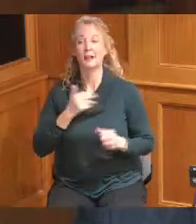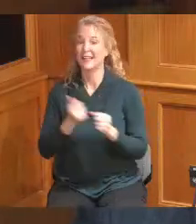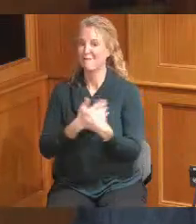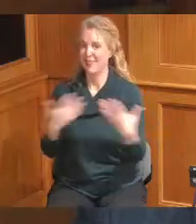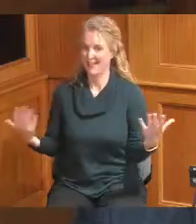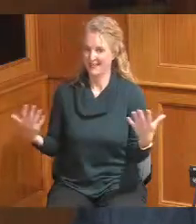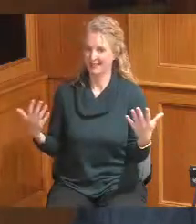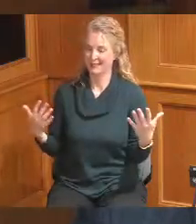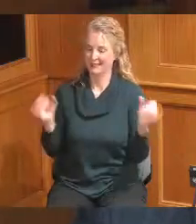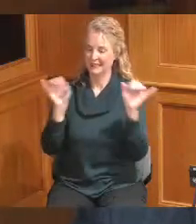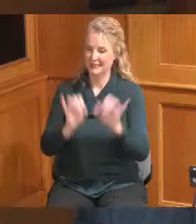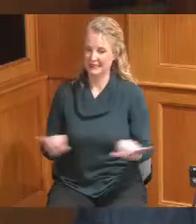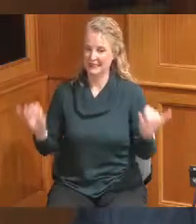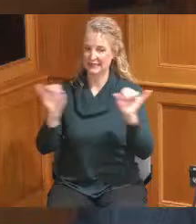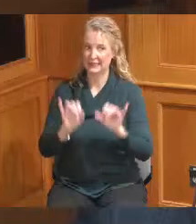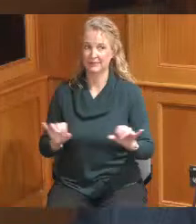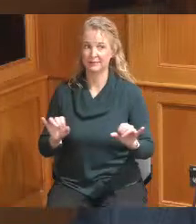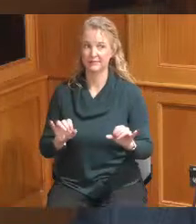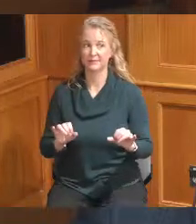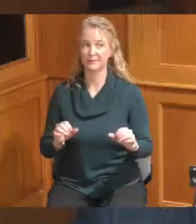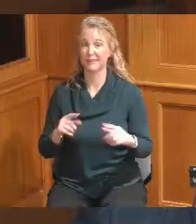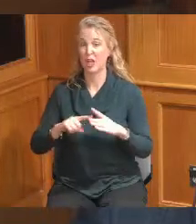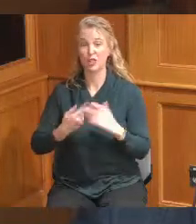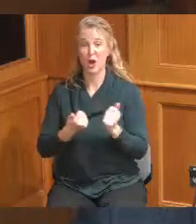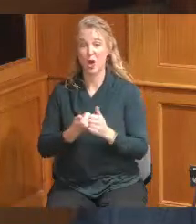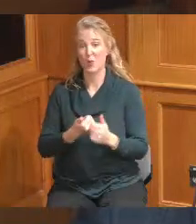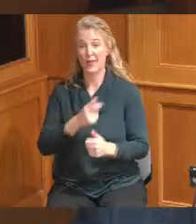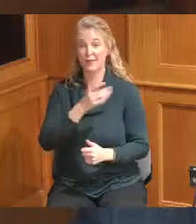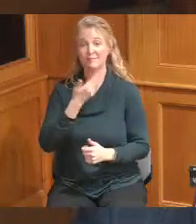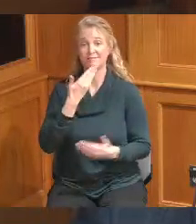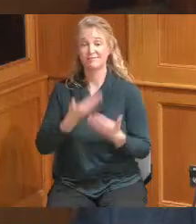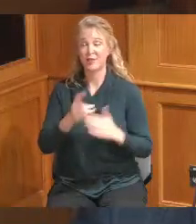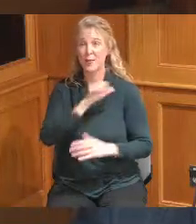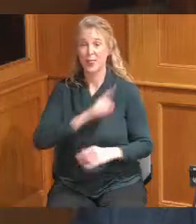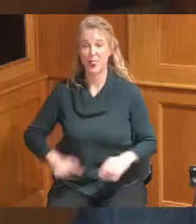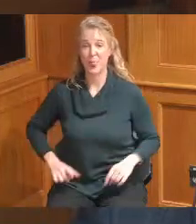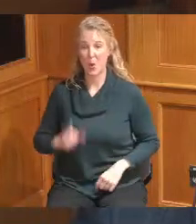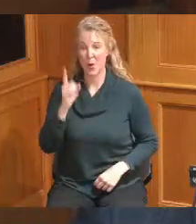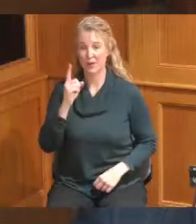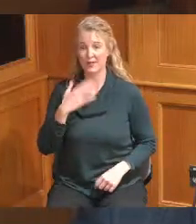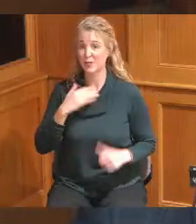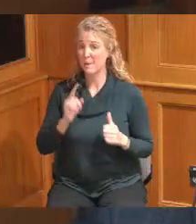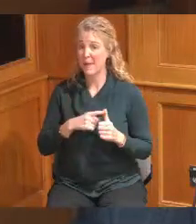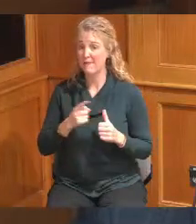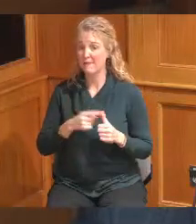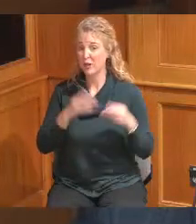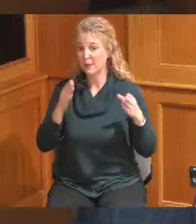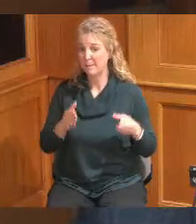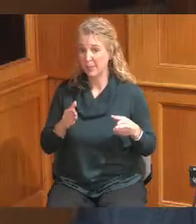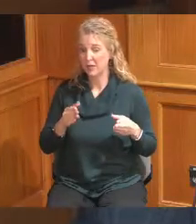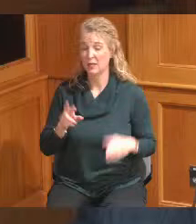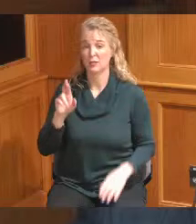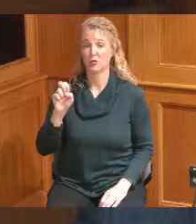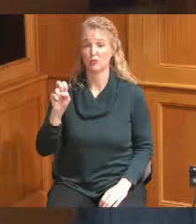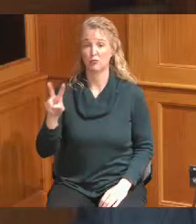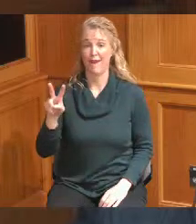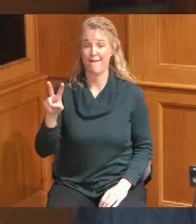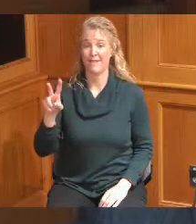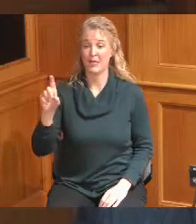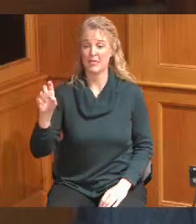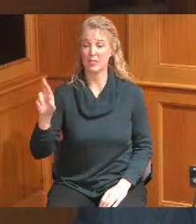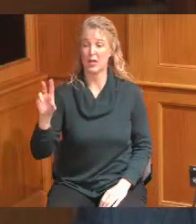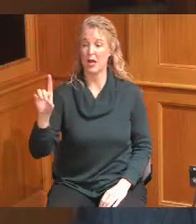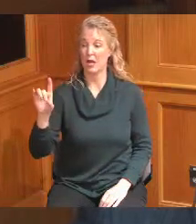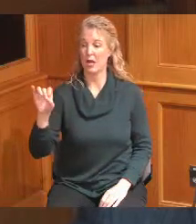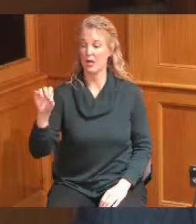off with the good Lord. And so my first person is Reverend Dr.